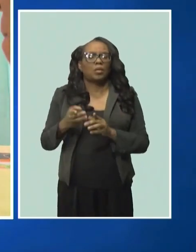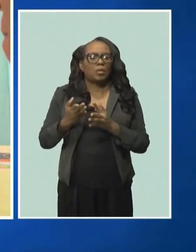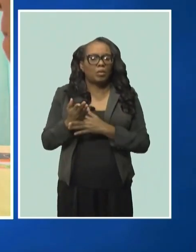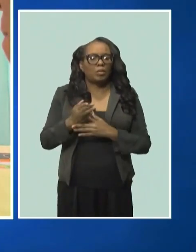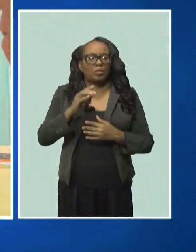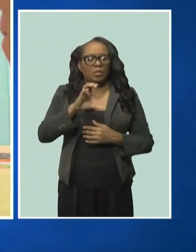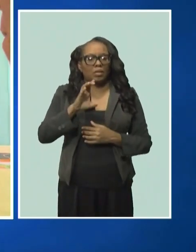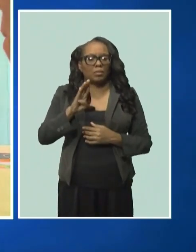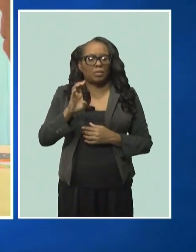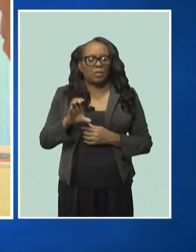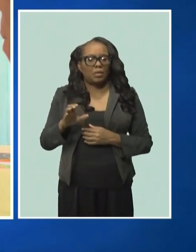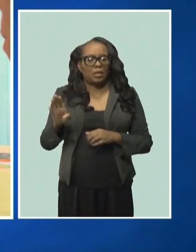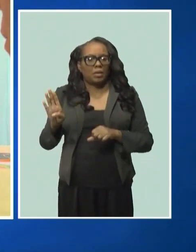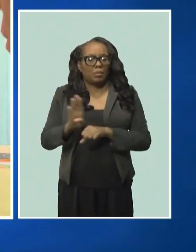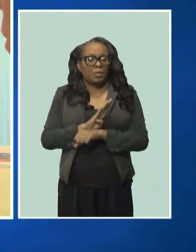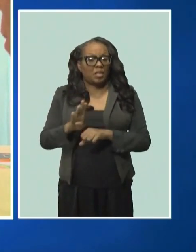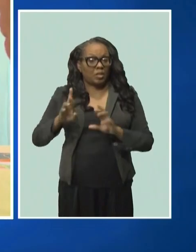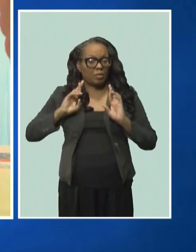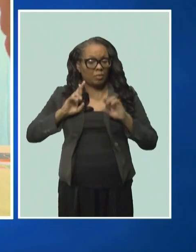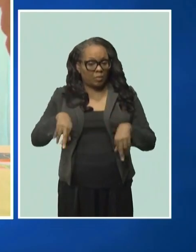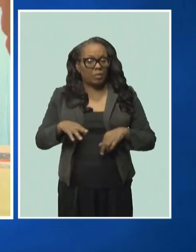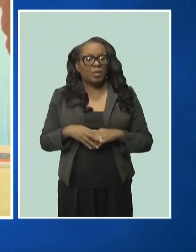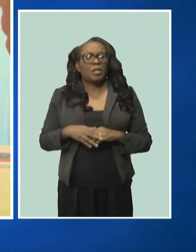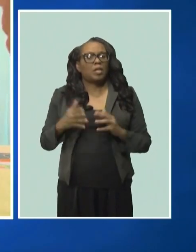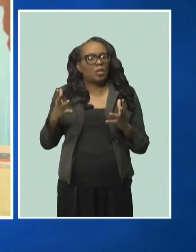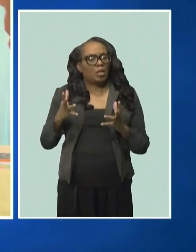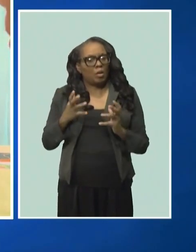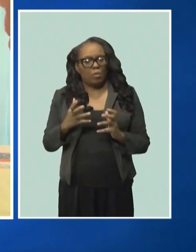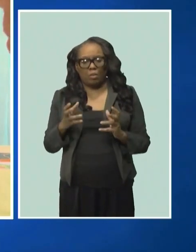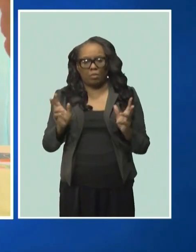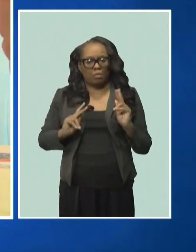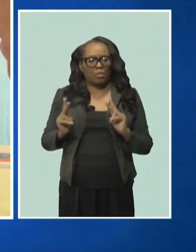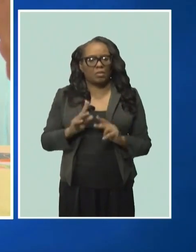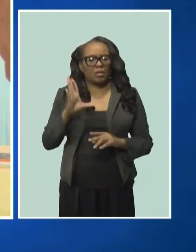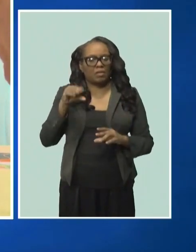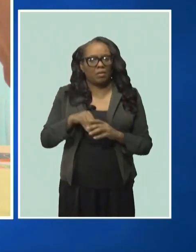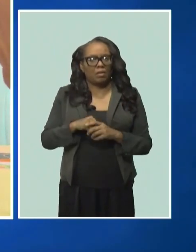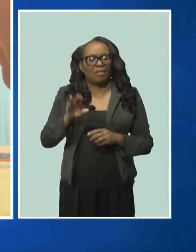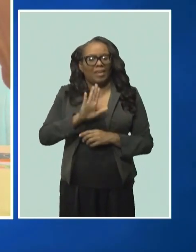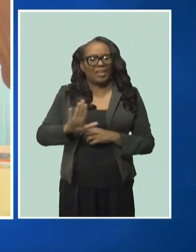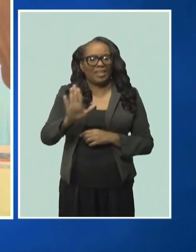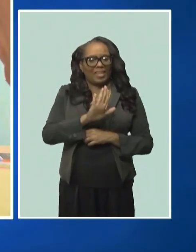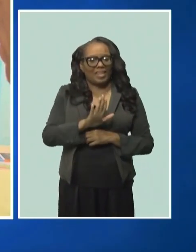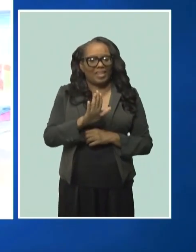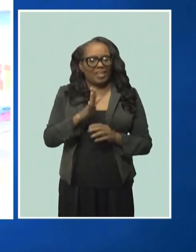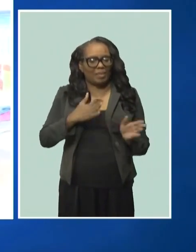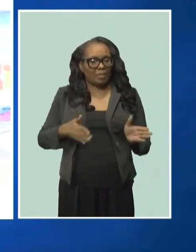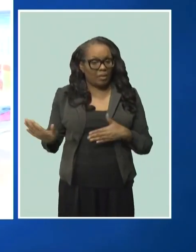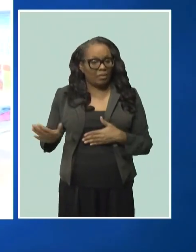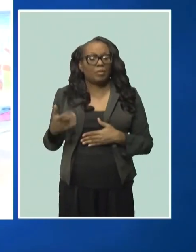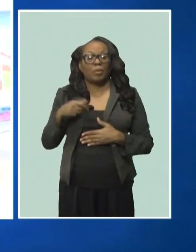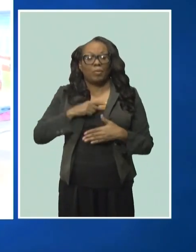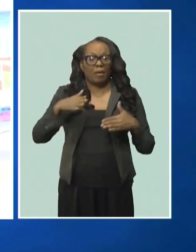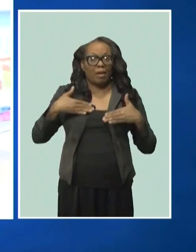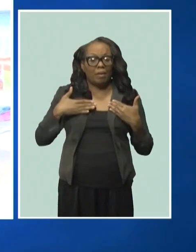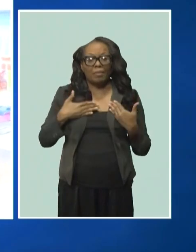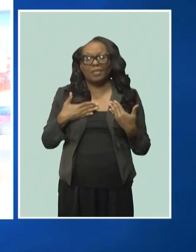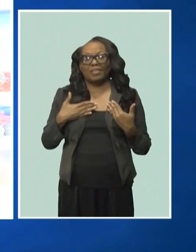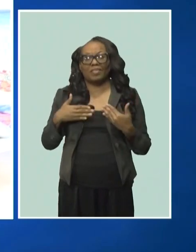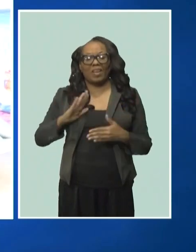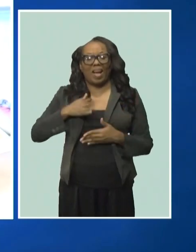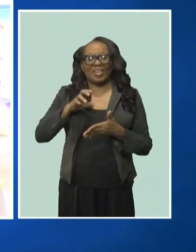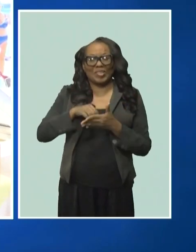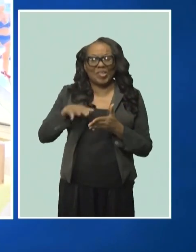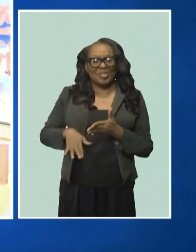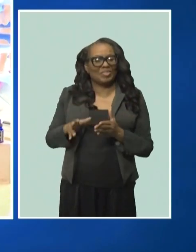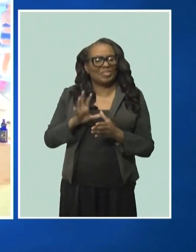business report, and they reached out to us to get clients to participate in their initiative, and we were happy to actually bring clients to the